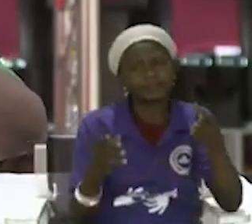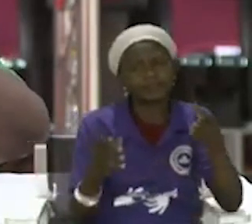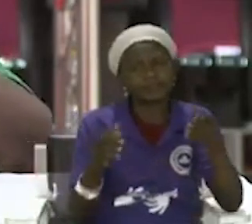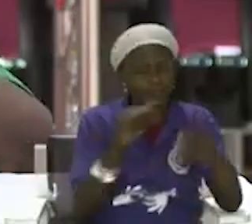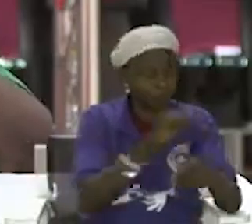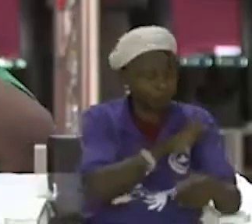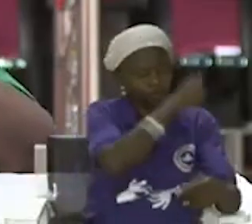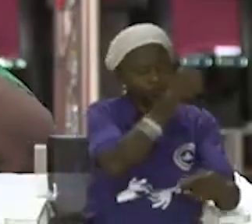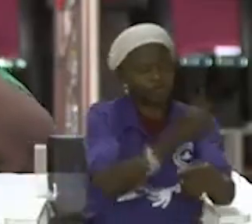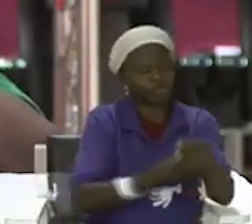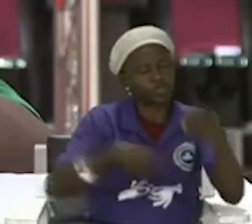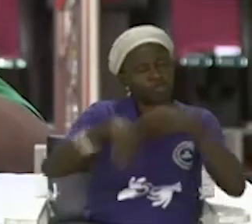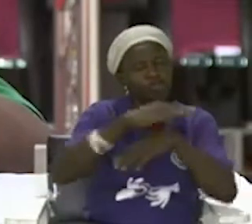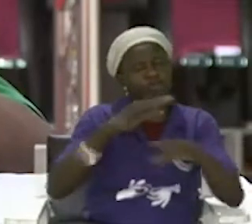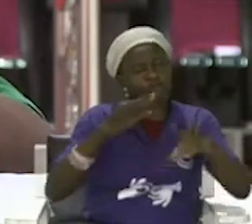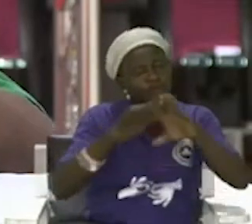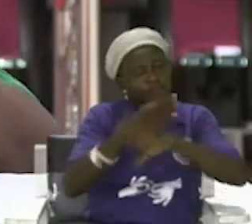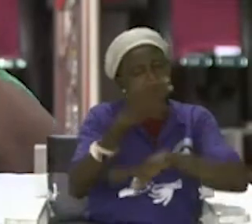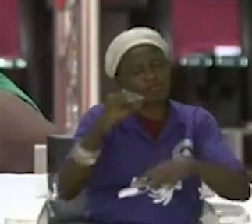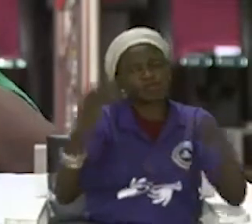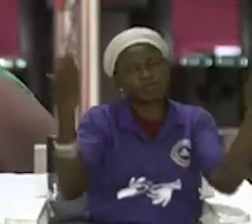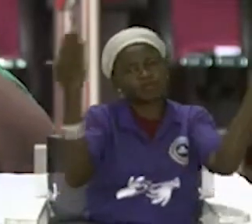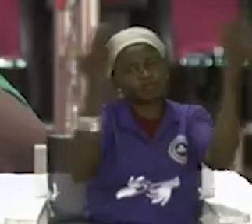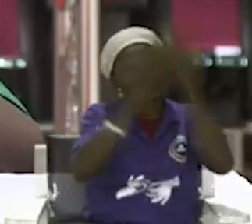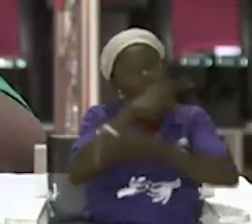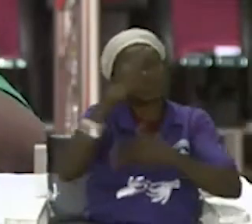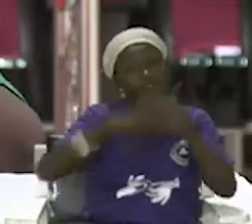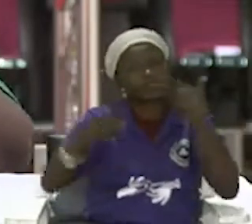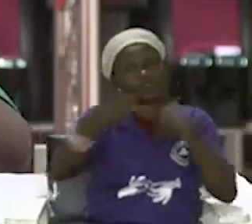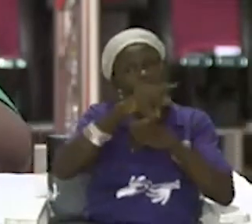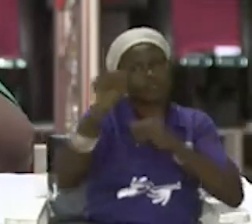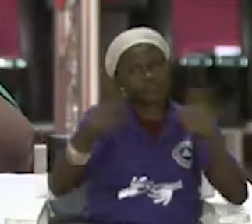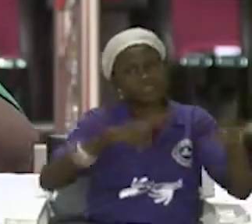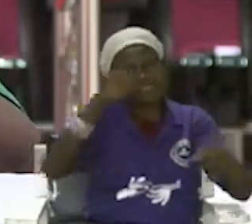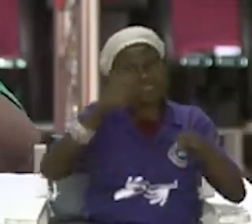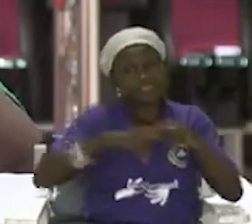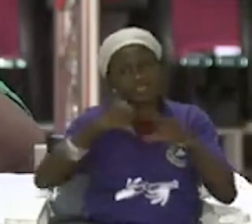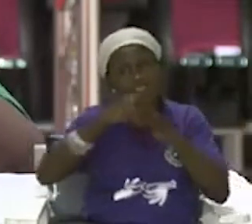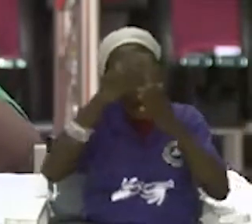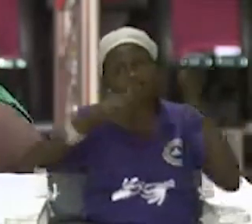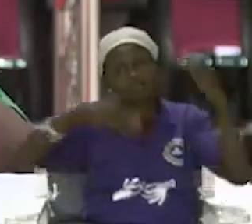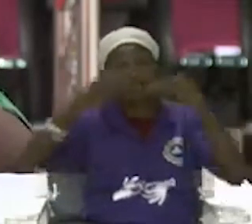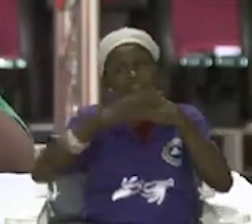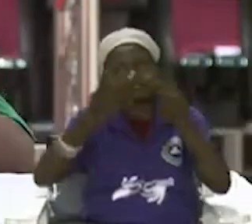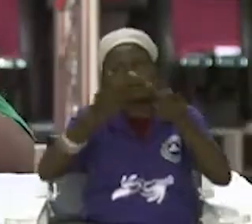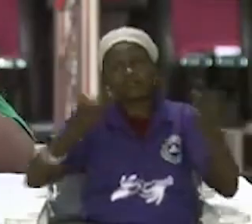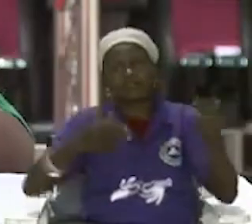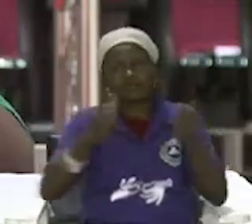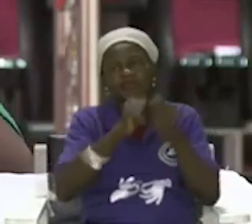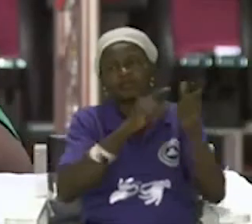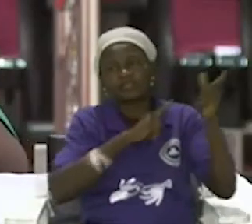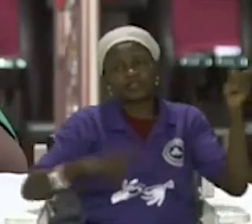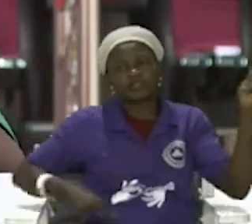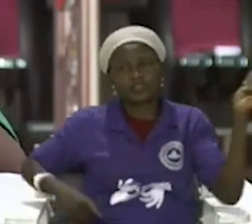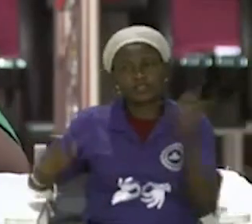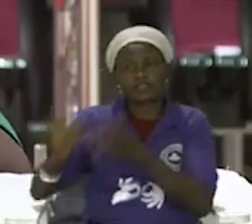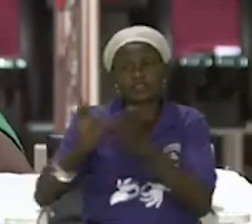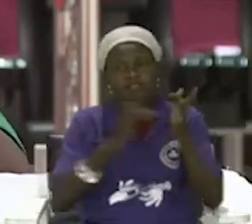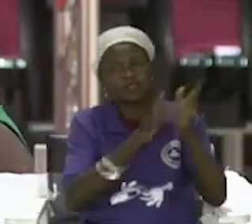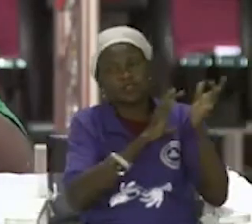authority over forces of darkness, you are already seated in the heavenly places with the Lord Jesus Christ, etc.,